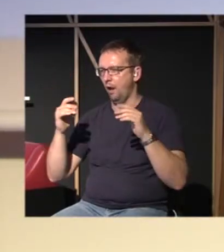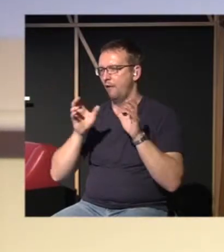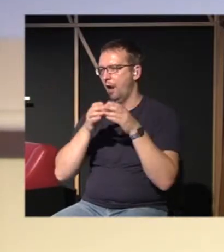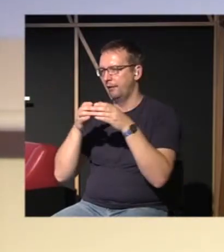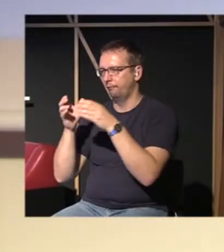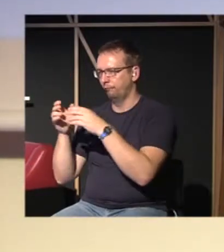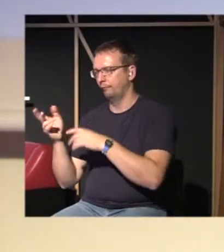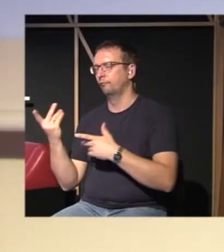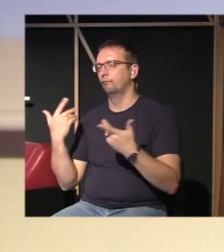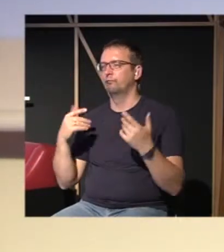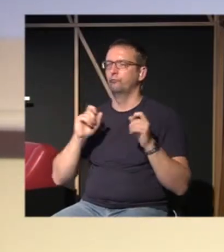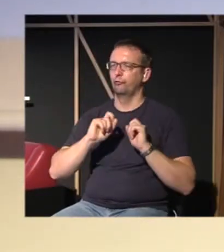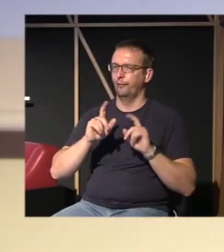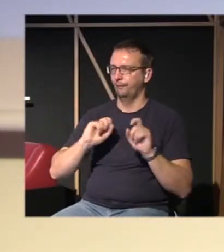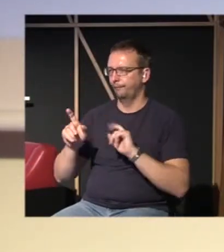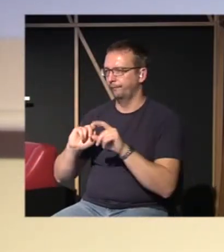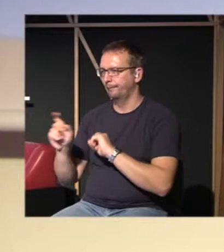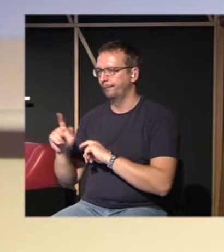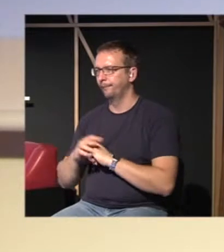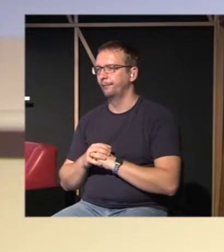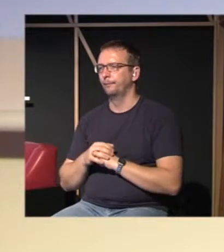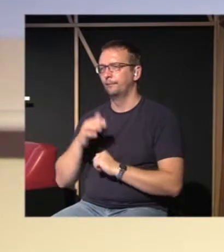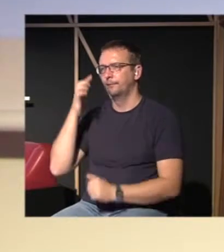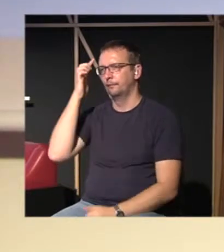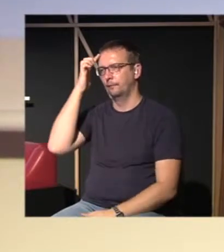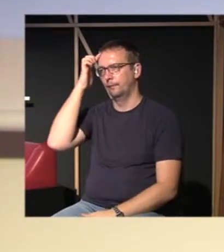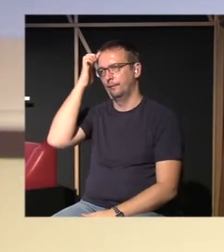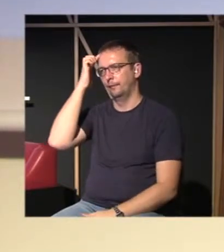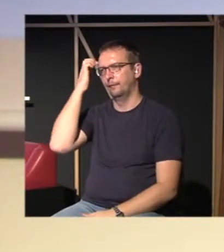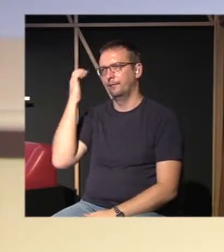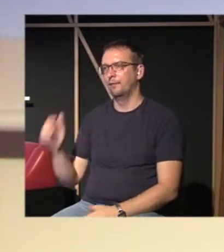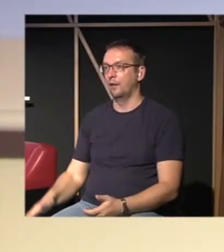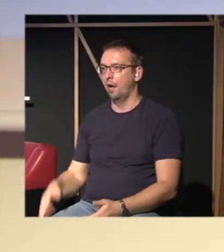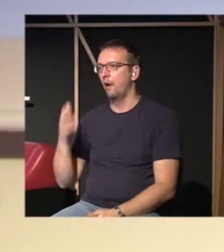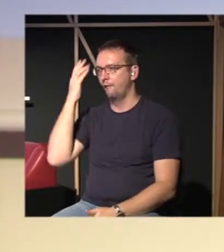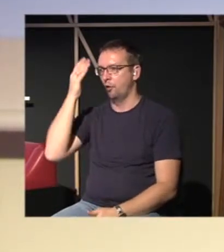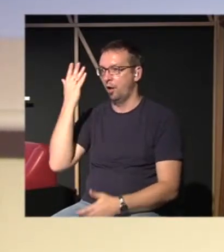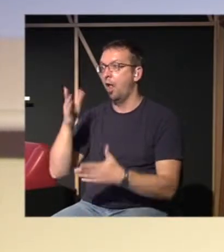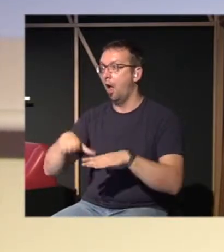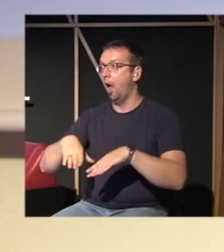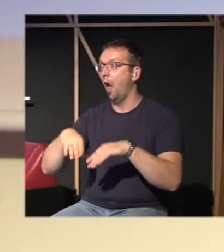it's still cold in Russia, it's still winter, and we have snow. And